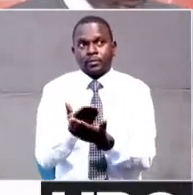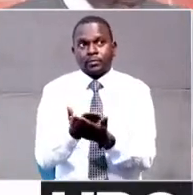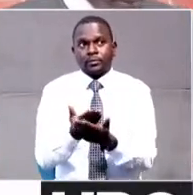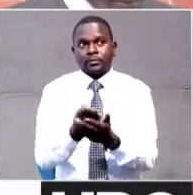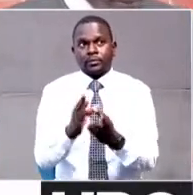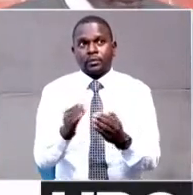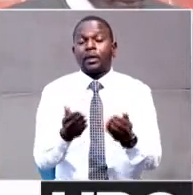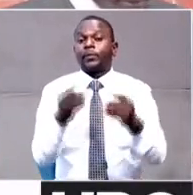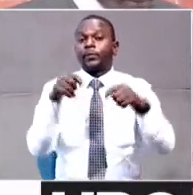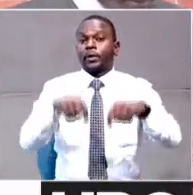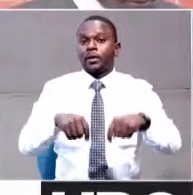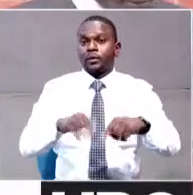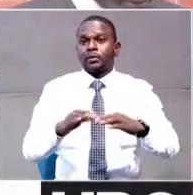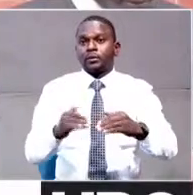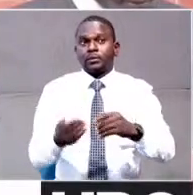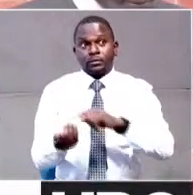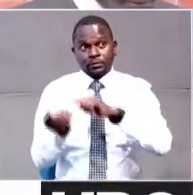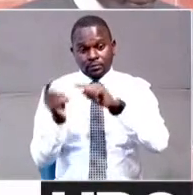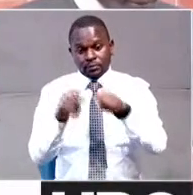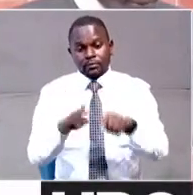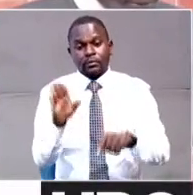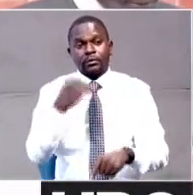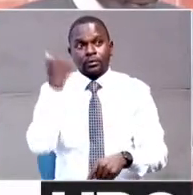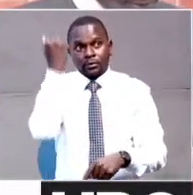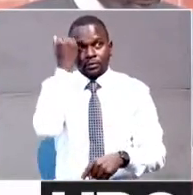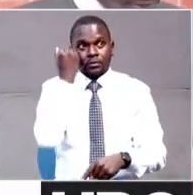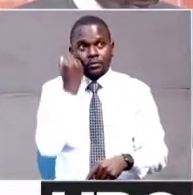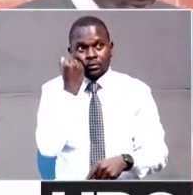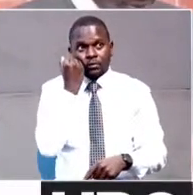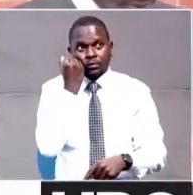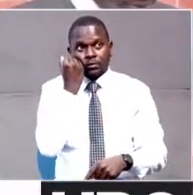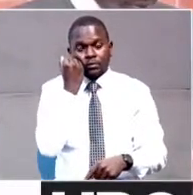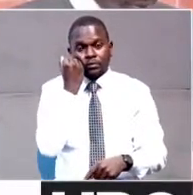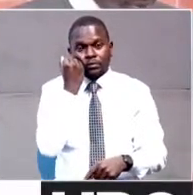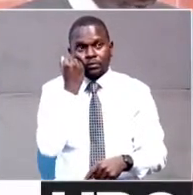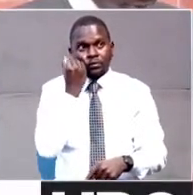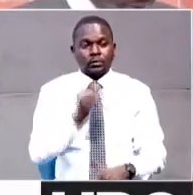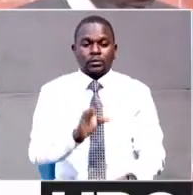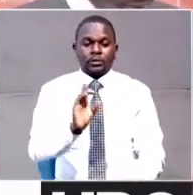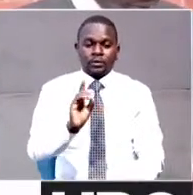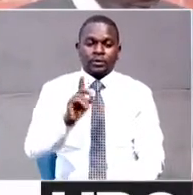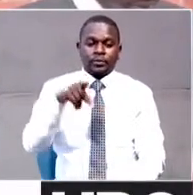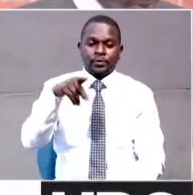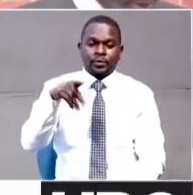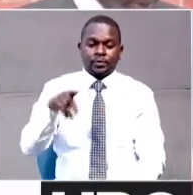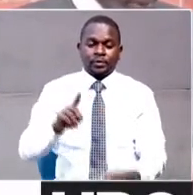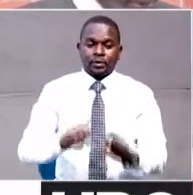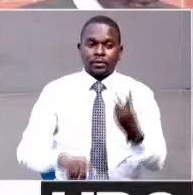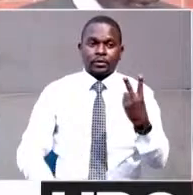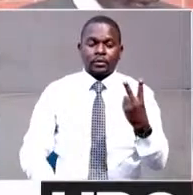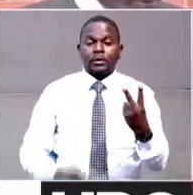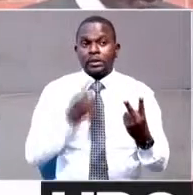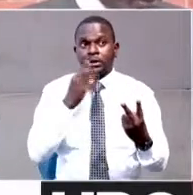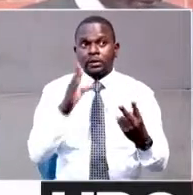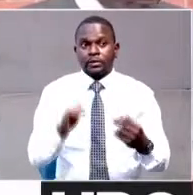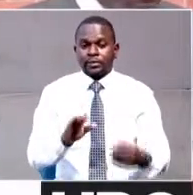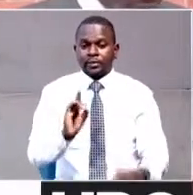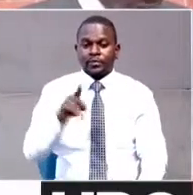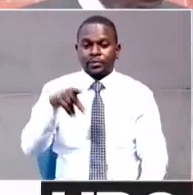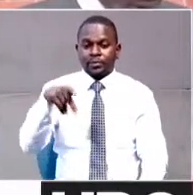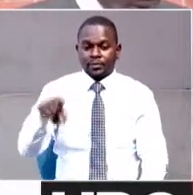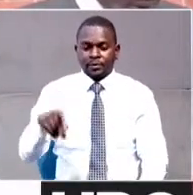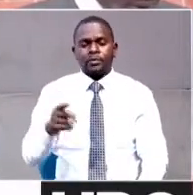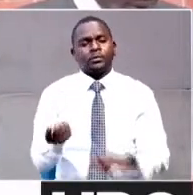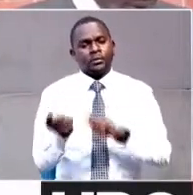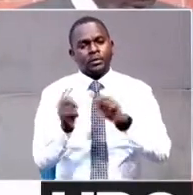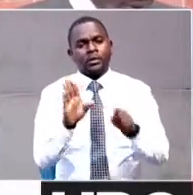give it a date, but she's coming to court and entertaining the DPP. Secondly, she's saying that once the DPP comes to court, then she